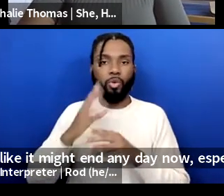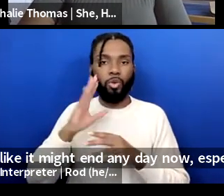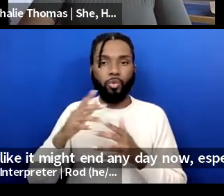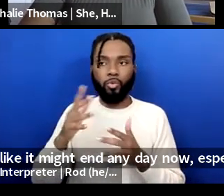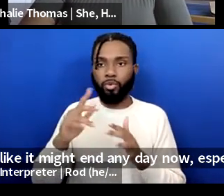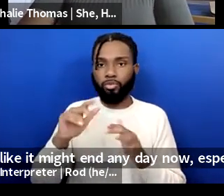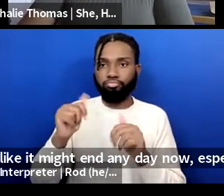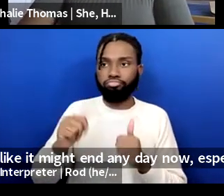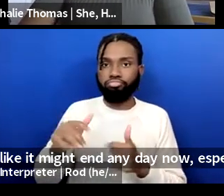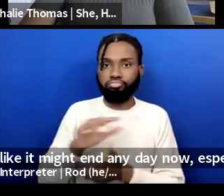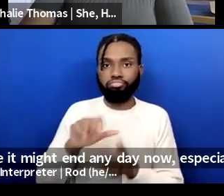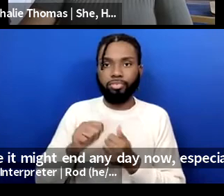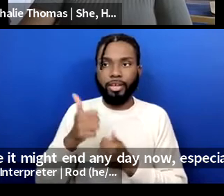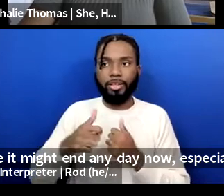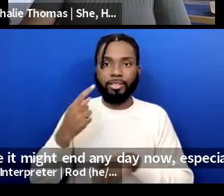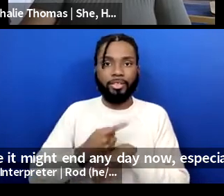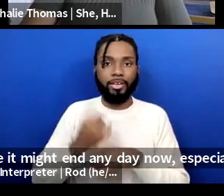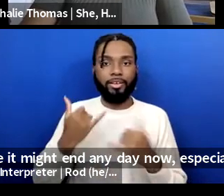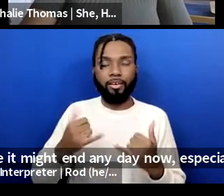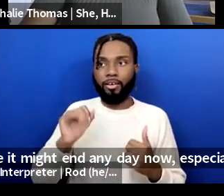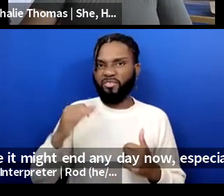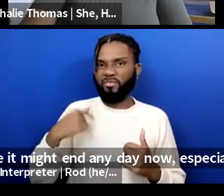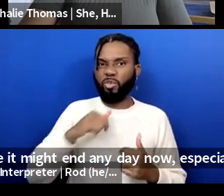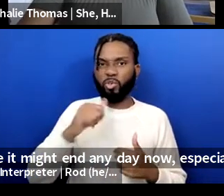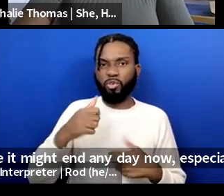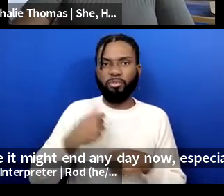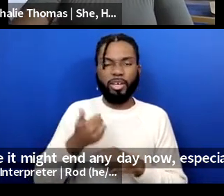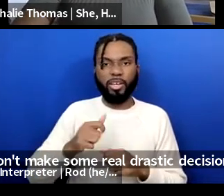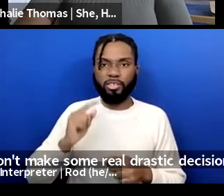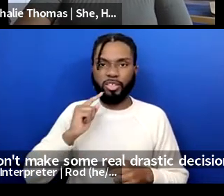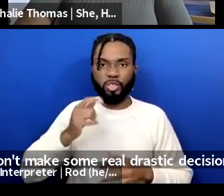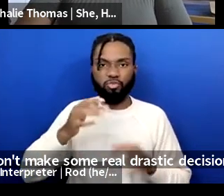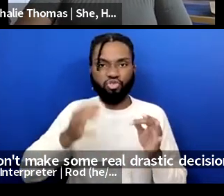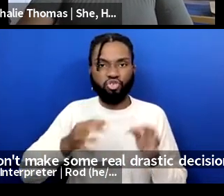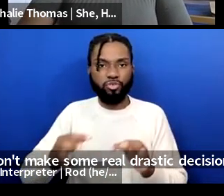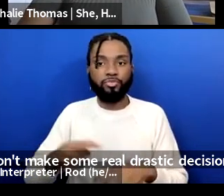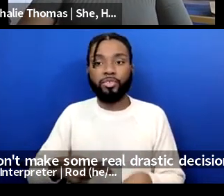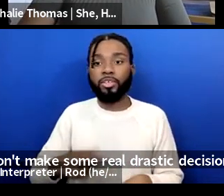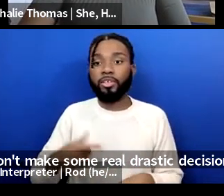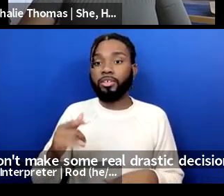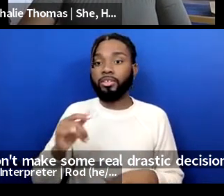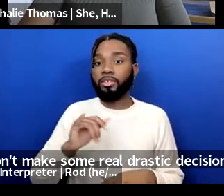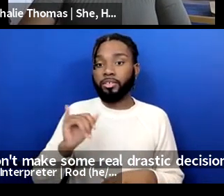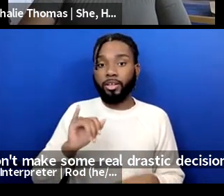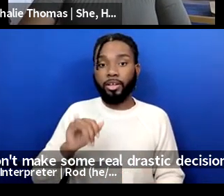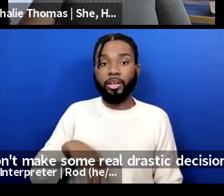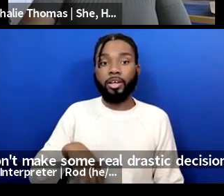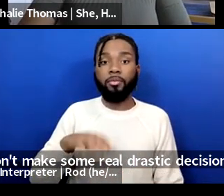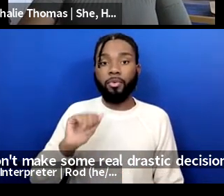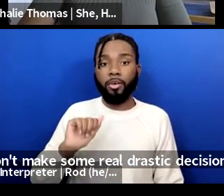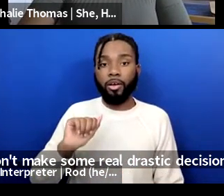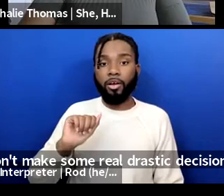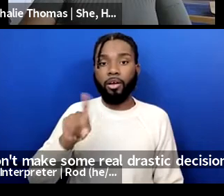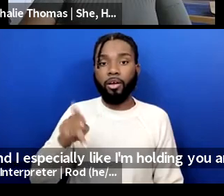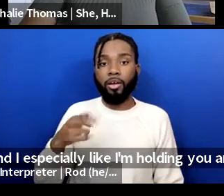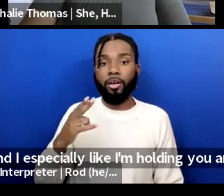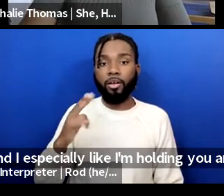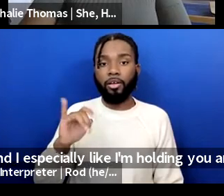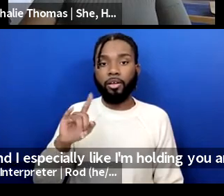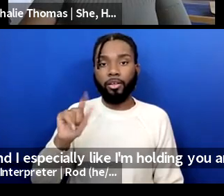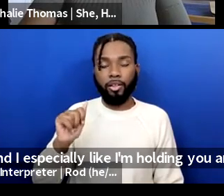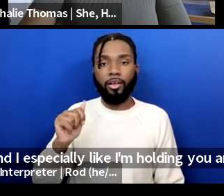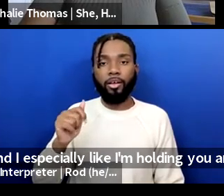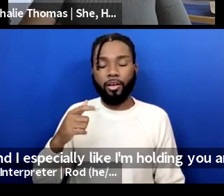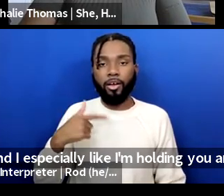some real drastic decisions. And I especially like Akila, I'm holding you in your community right now who is being